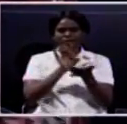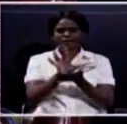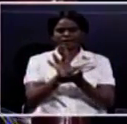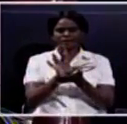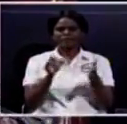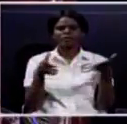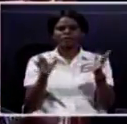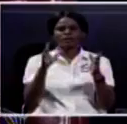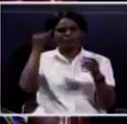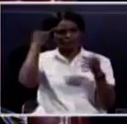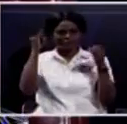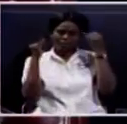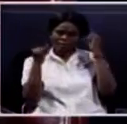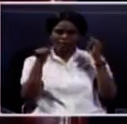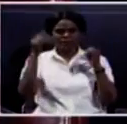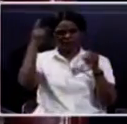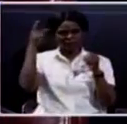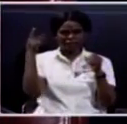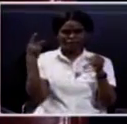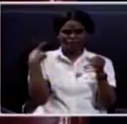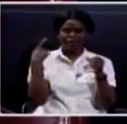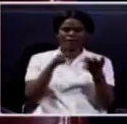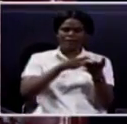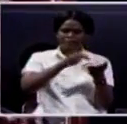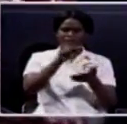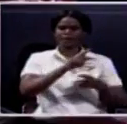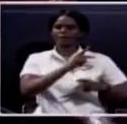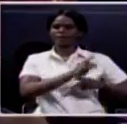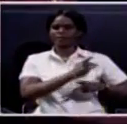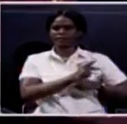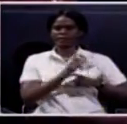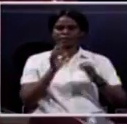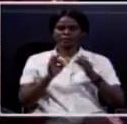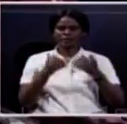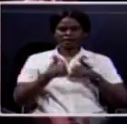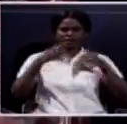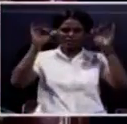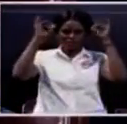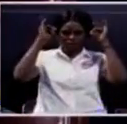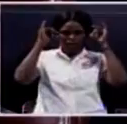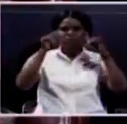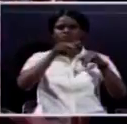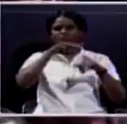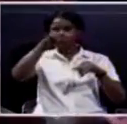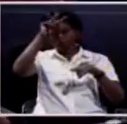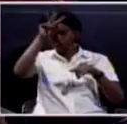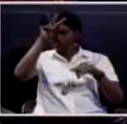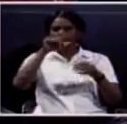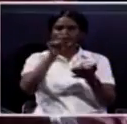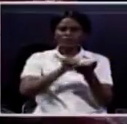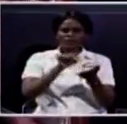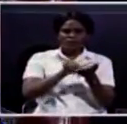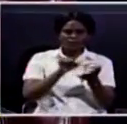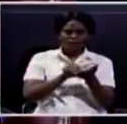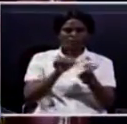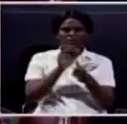the idea, the principle of paying in kind. If they have a cow, if they have goats, if they have chickens, if